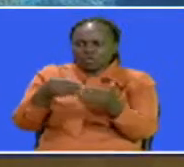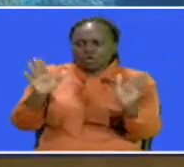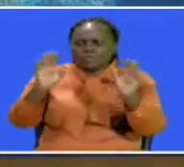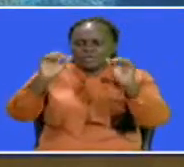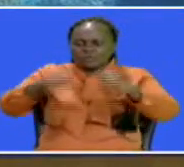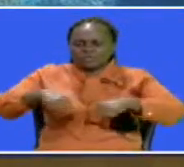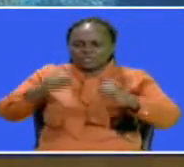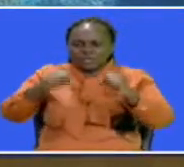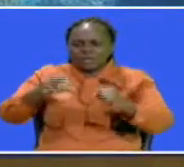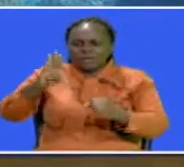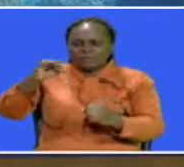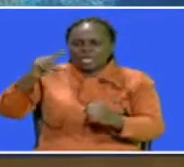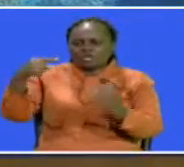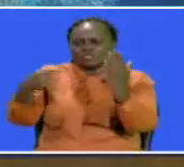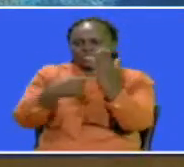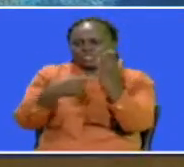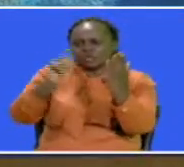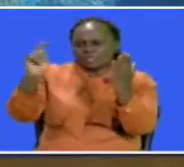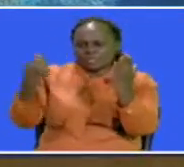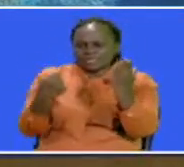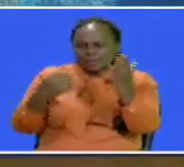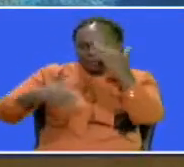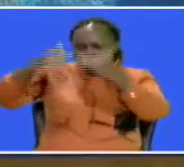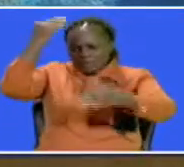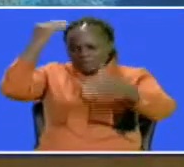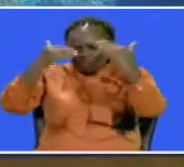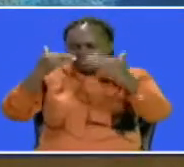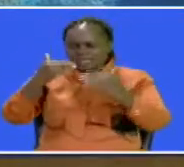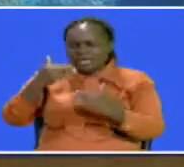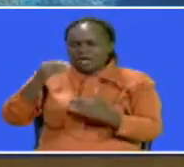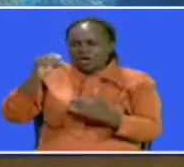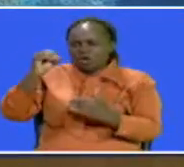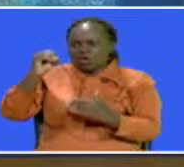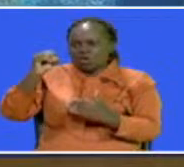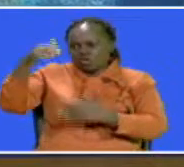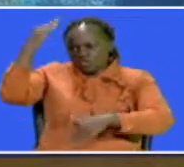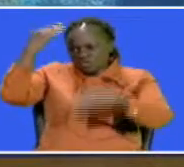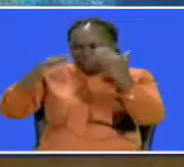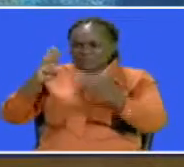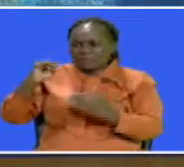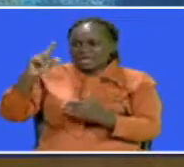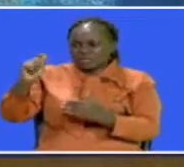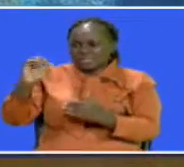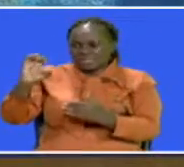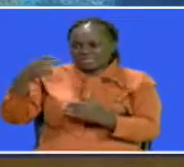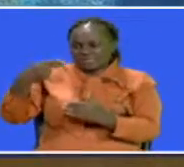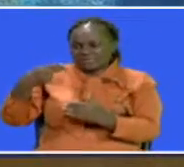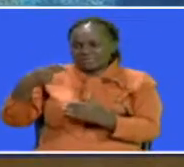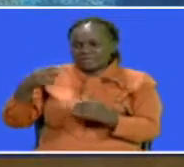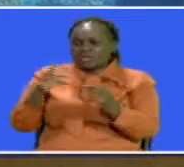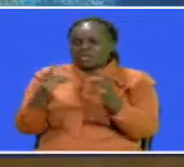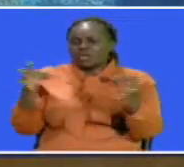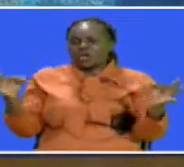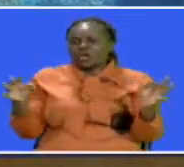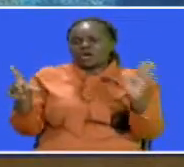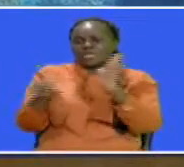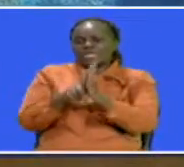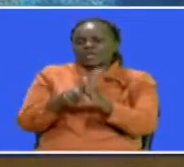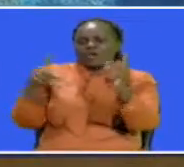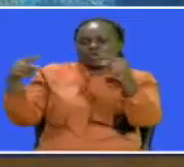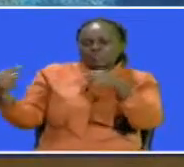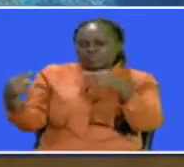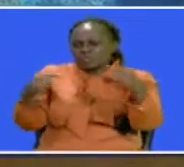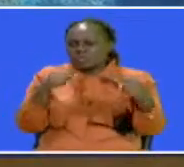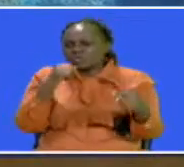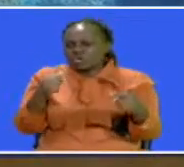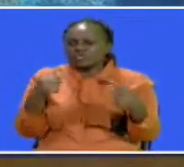of biotechnology in Kenya. According to Professor Richard Odwor of the Kenya University Biotech Consortium, the prolonged legal battles are